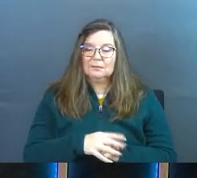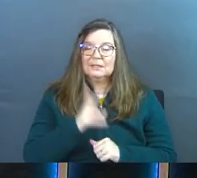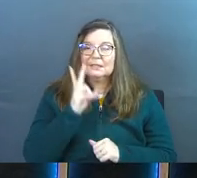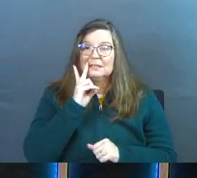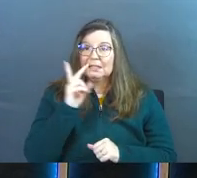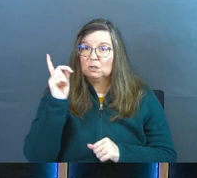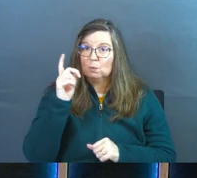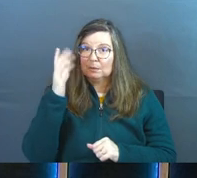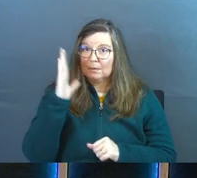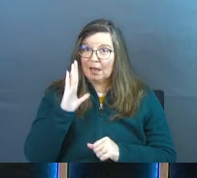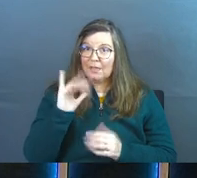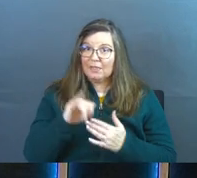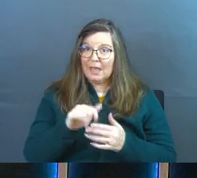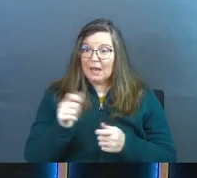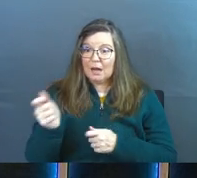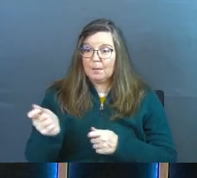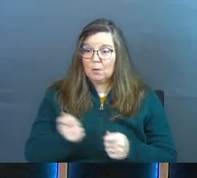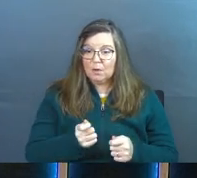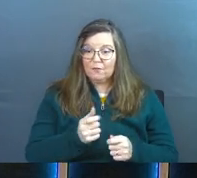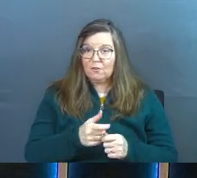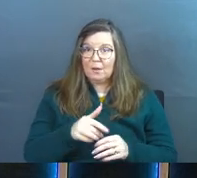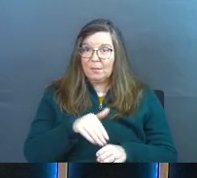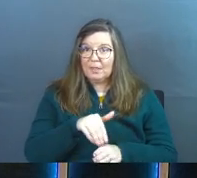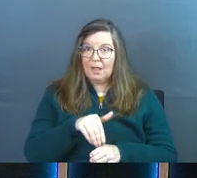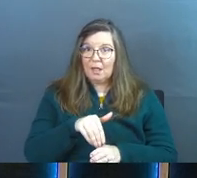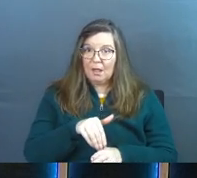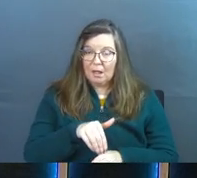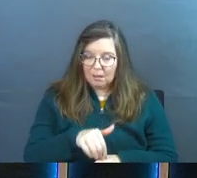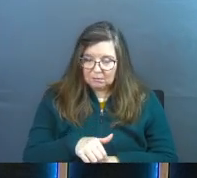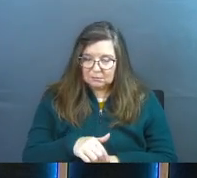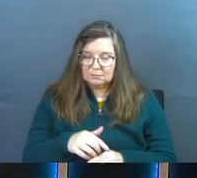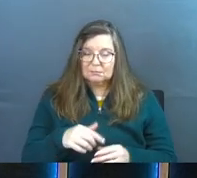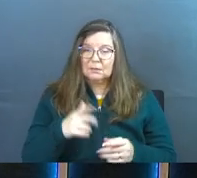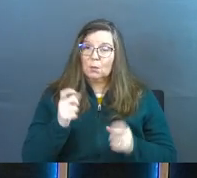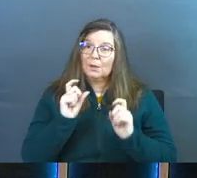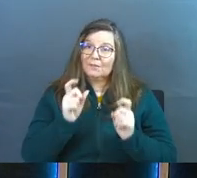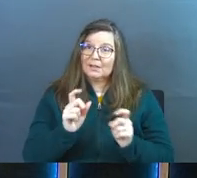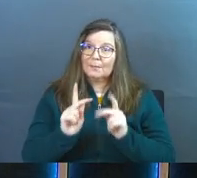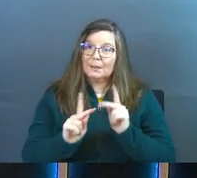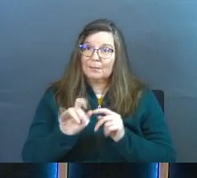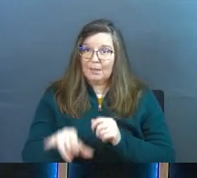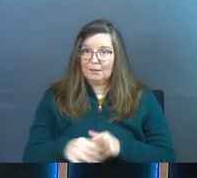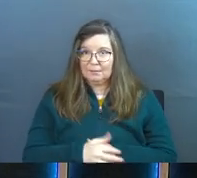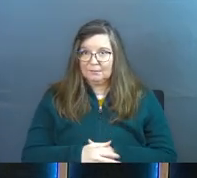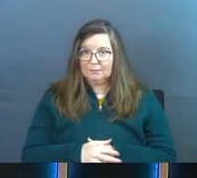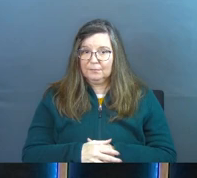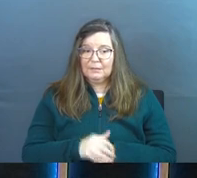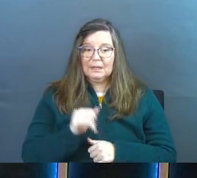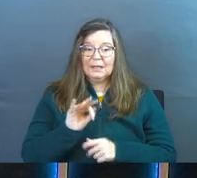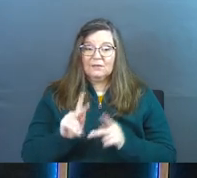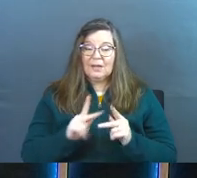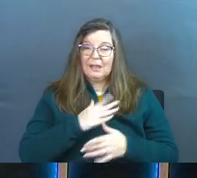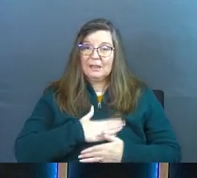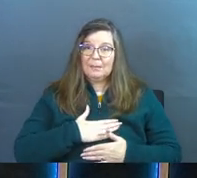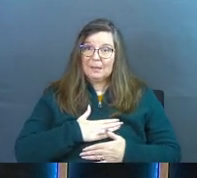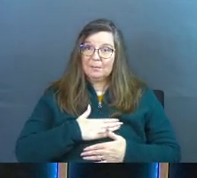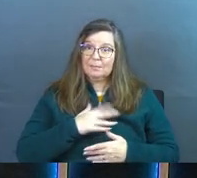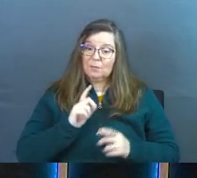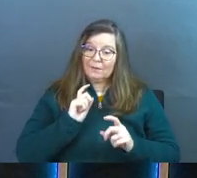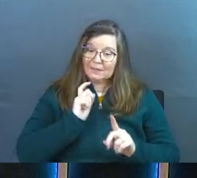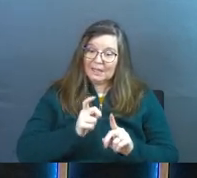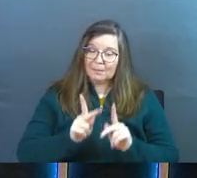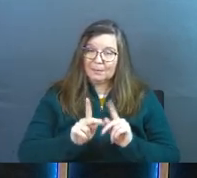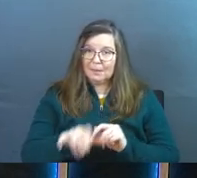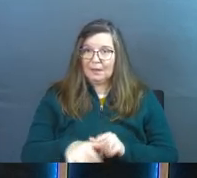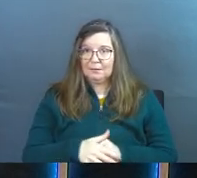See, it's the wisdom of God that pulls people back from the ledge. And we've got to give people that. Even the people pleasers in the room, we got to give